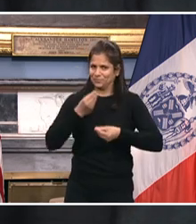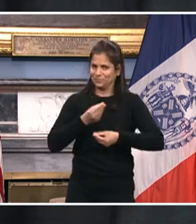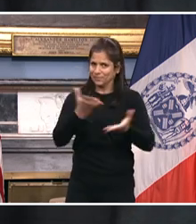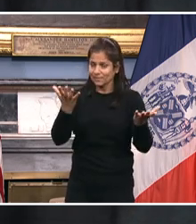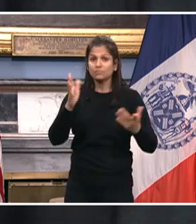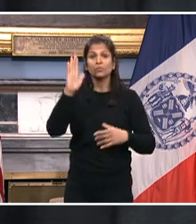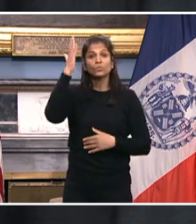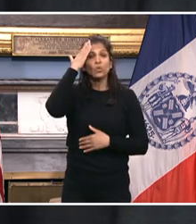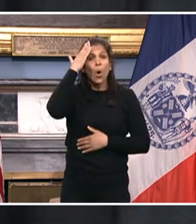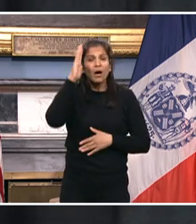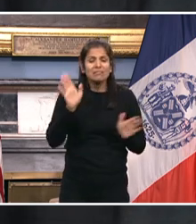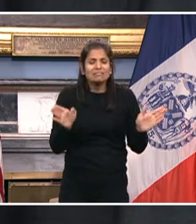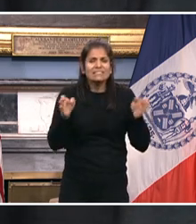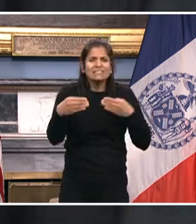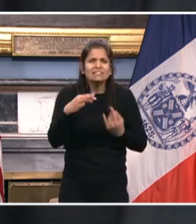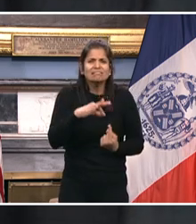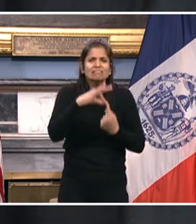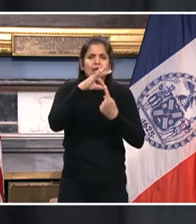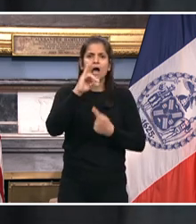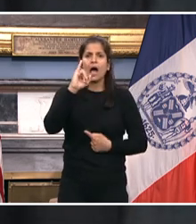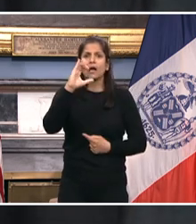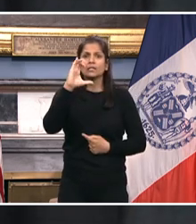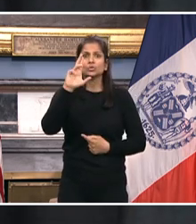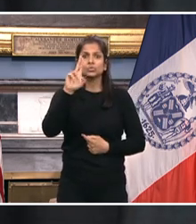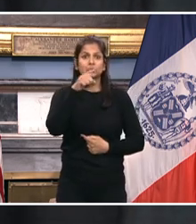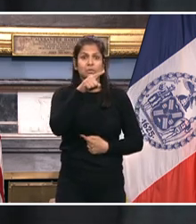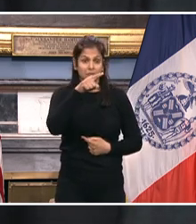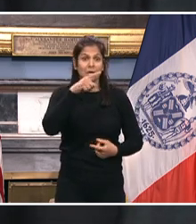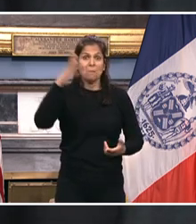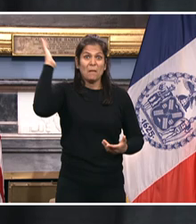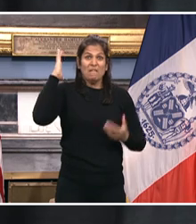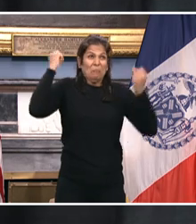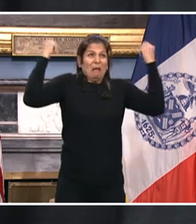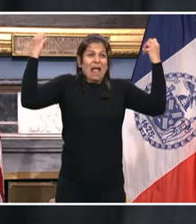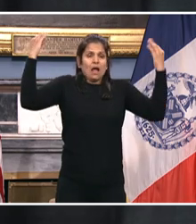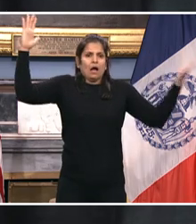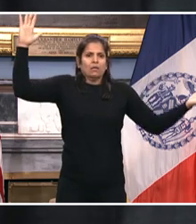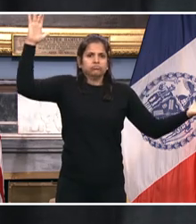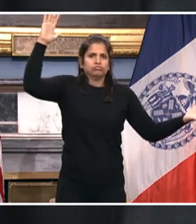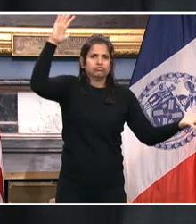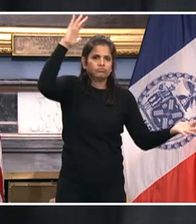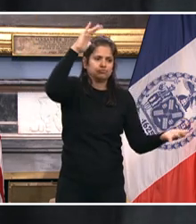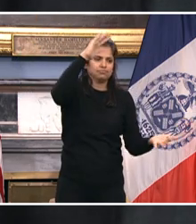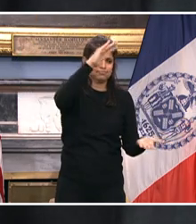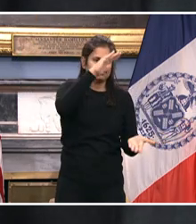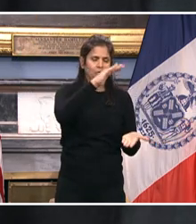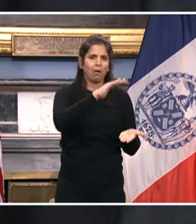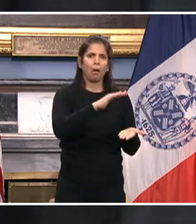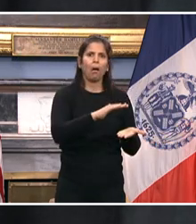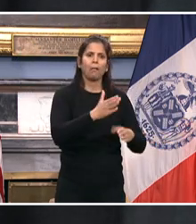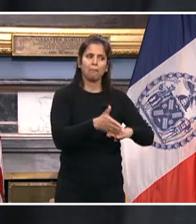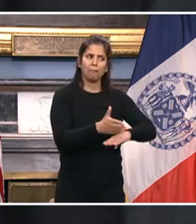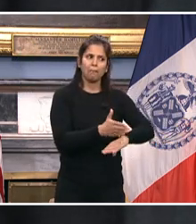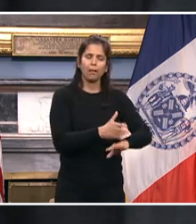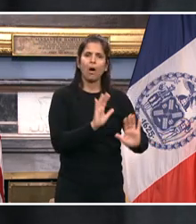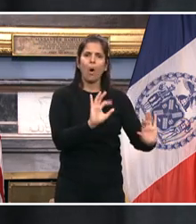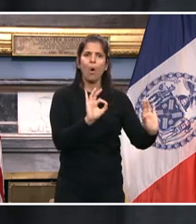absolutely positively hellish everywhere. It's less bad, but it's still bad. When you go into